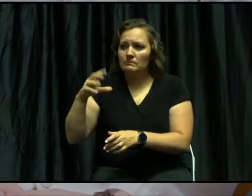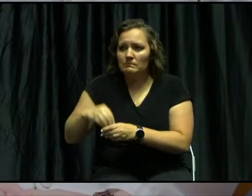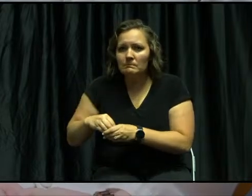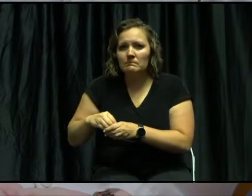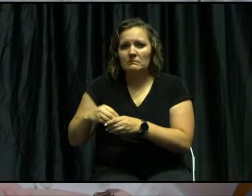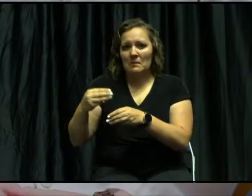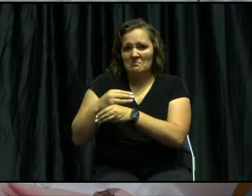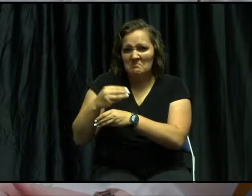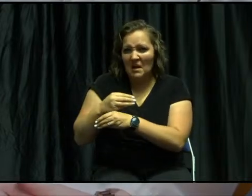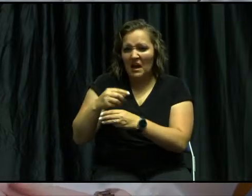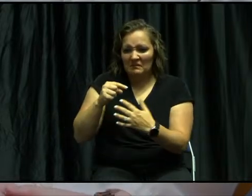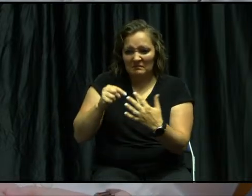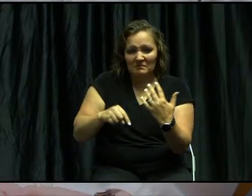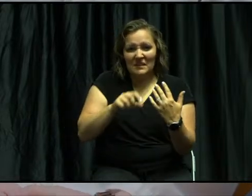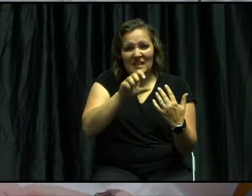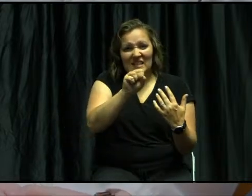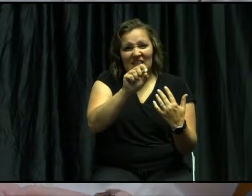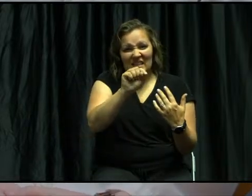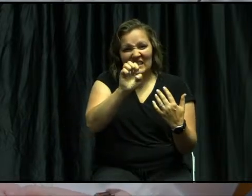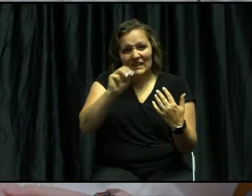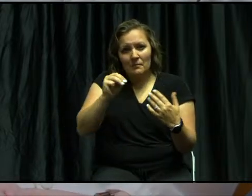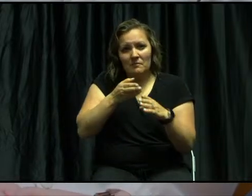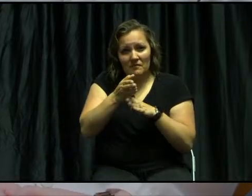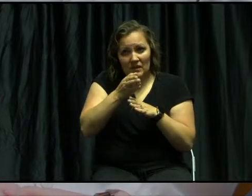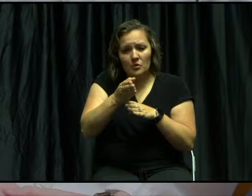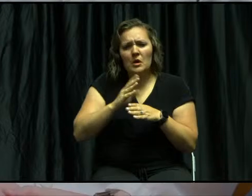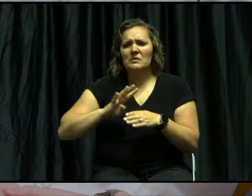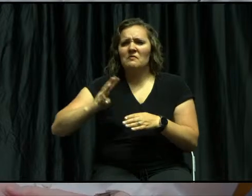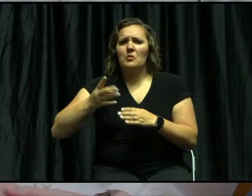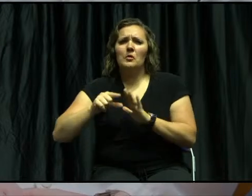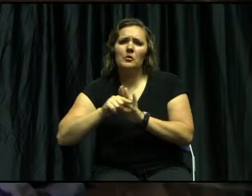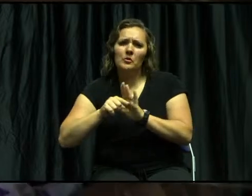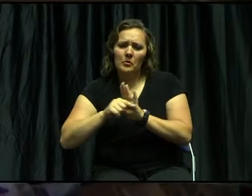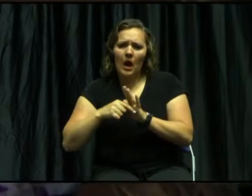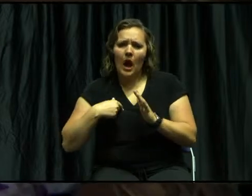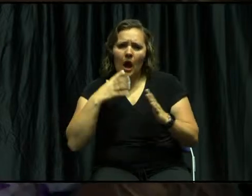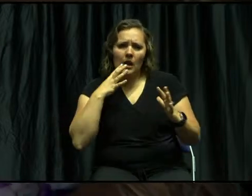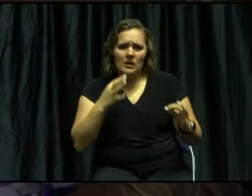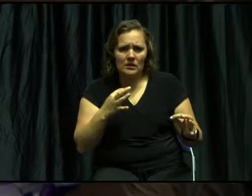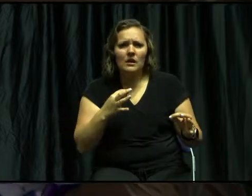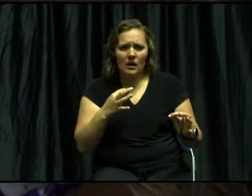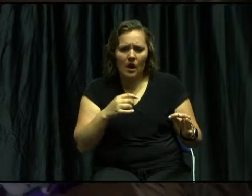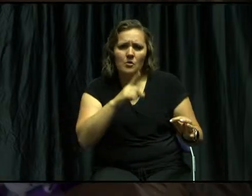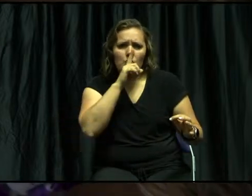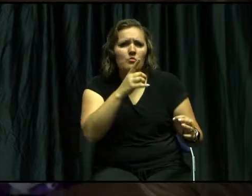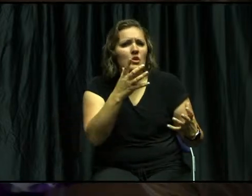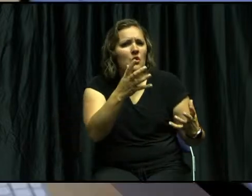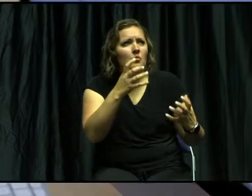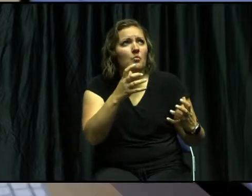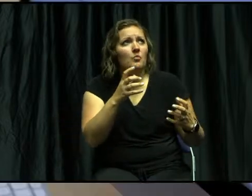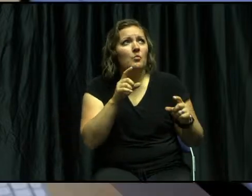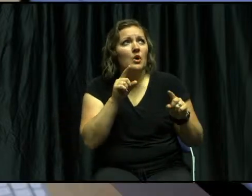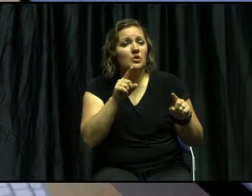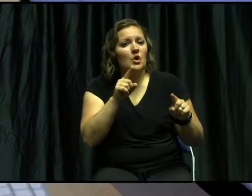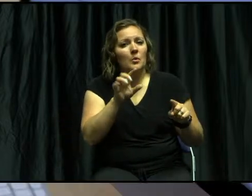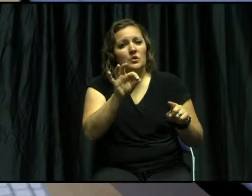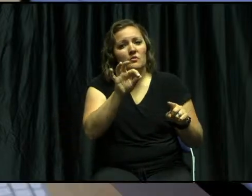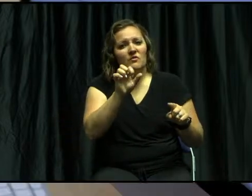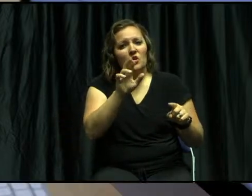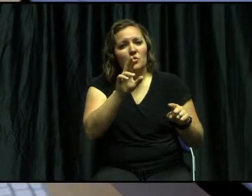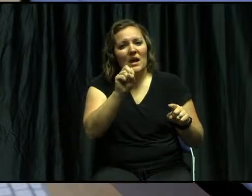in math and other STEM fields. And then when I was about in the 4th grade, I decided I really wanted to go into forensic